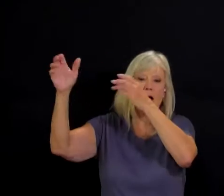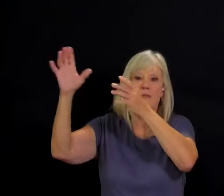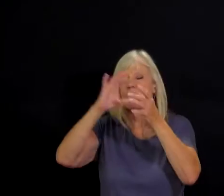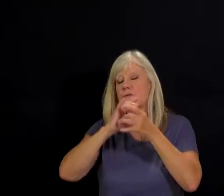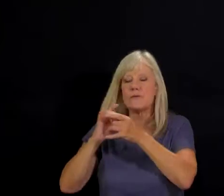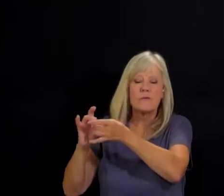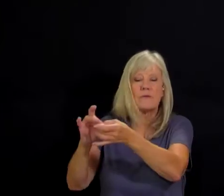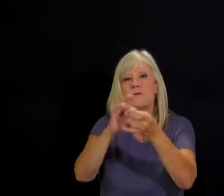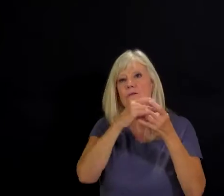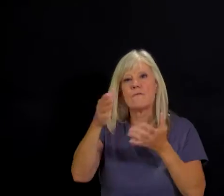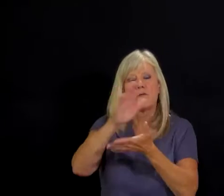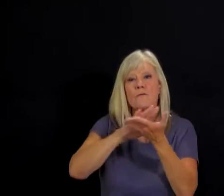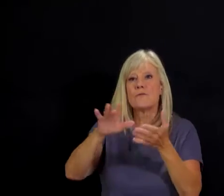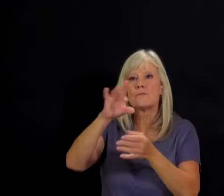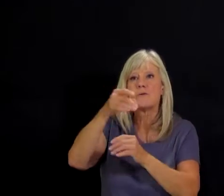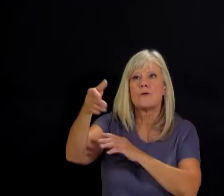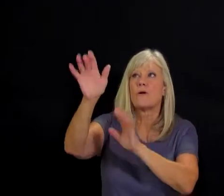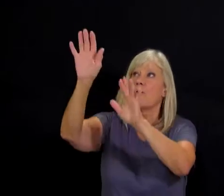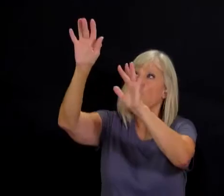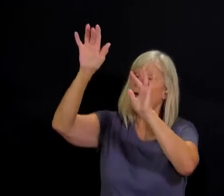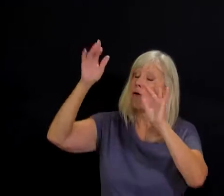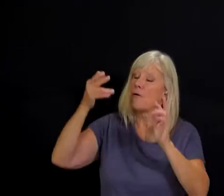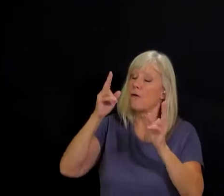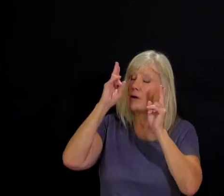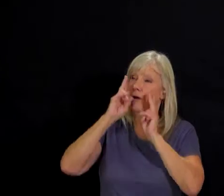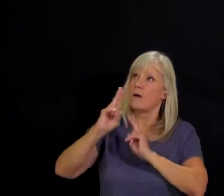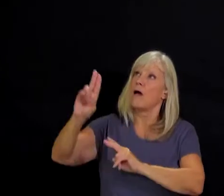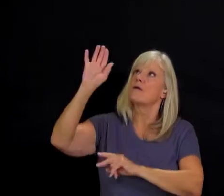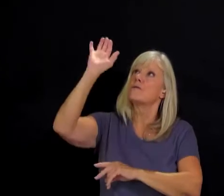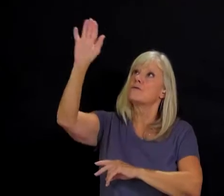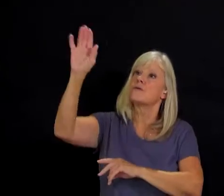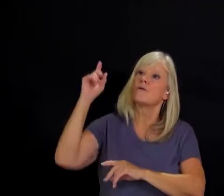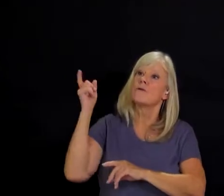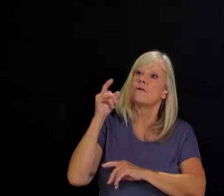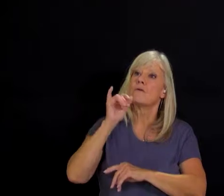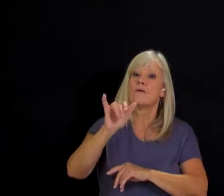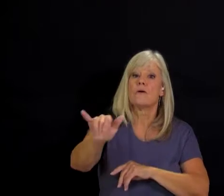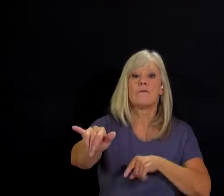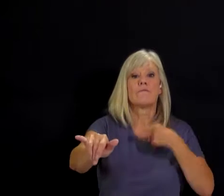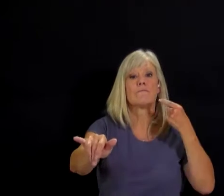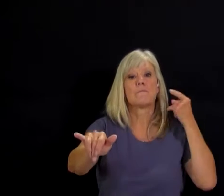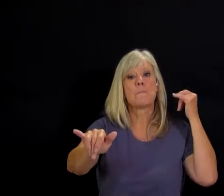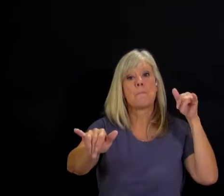and honor is yours forever and ever.